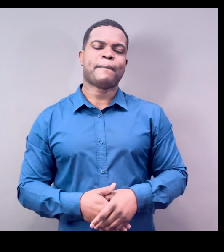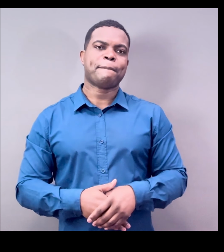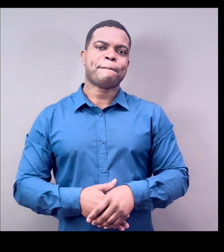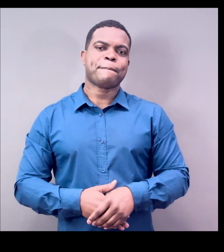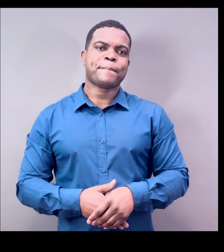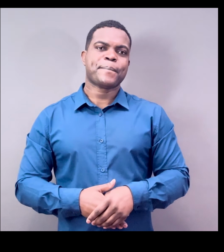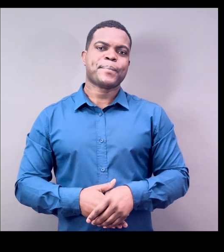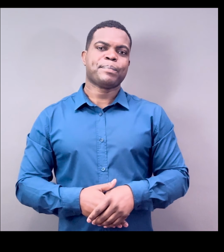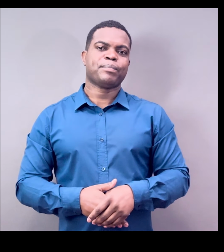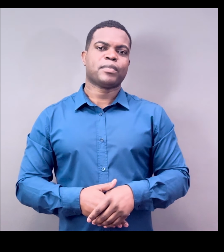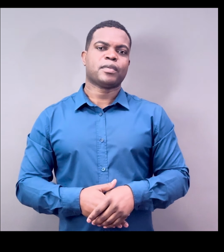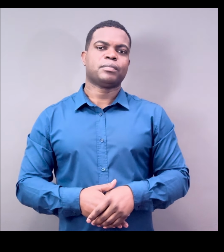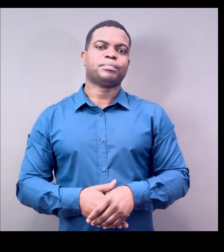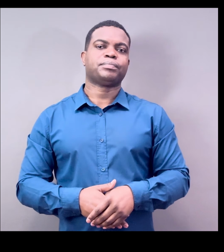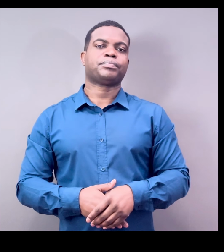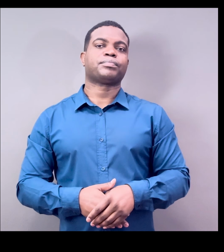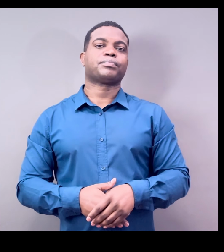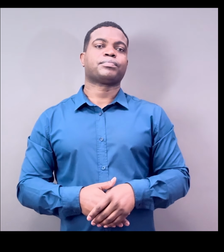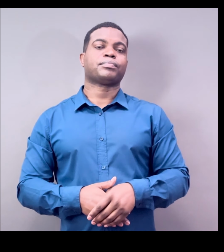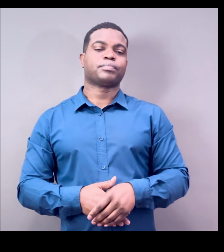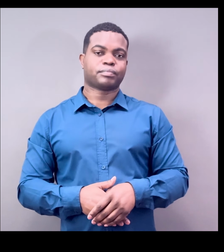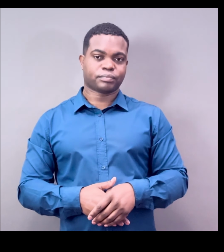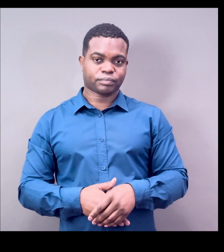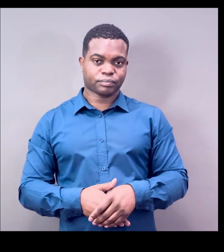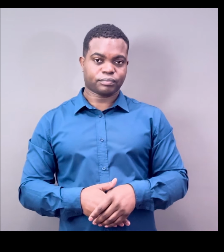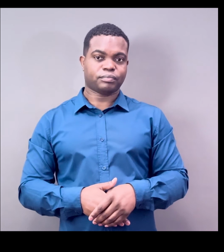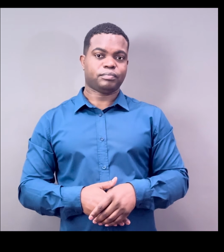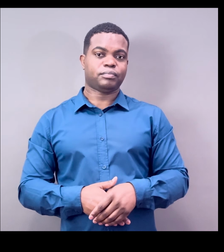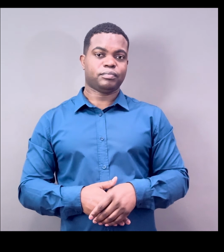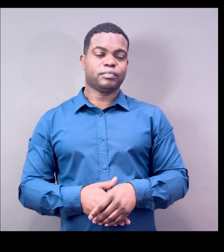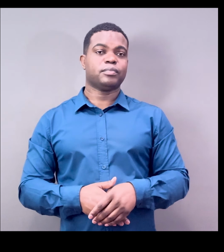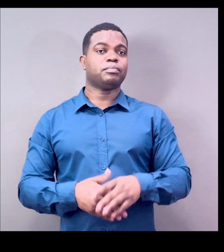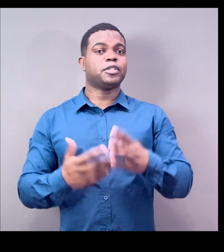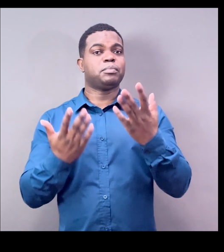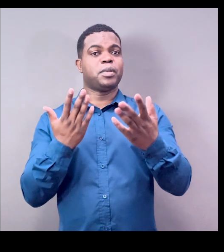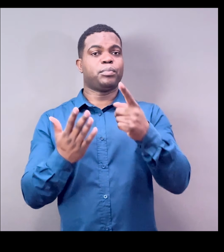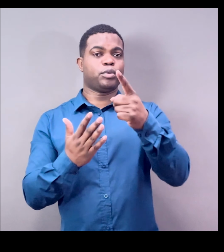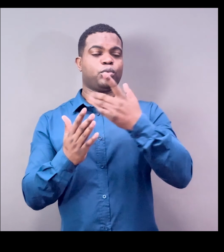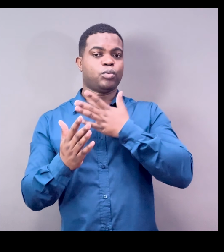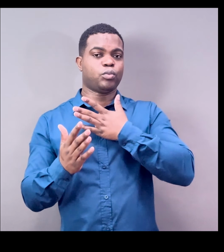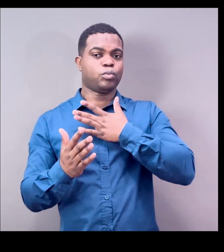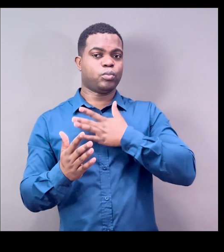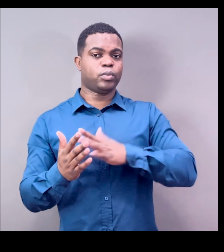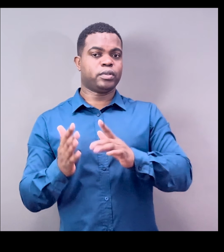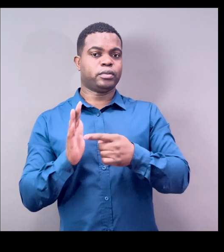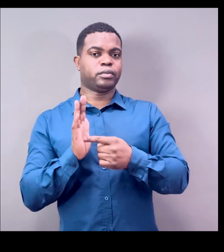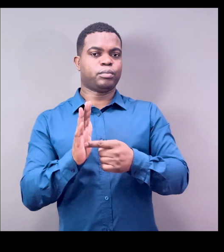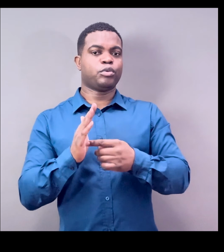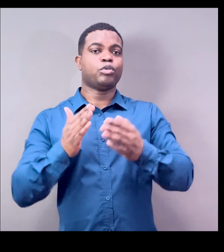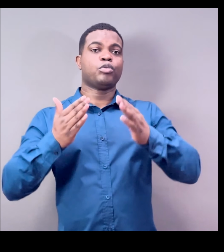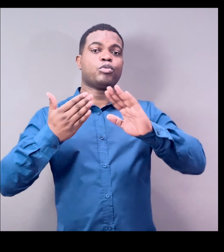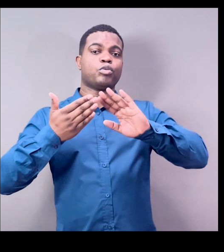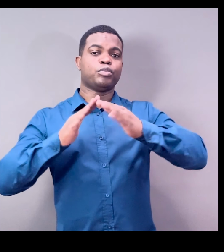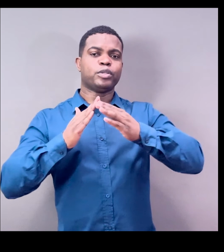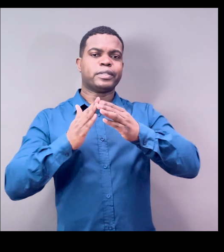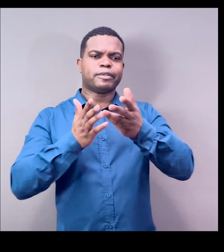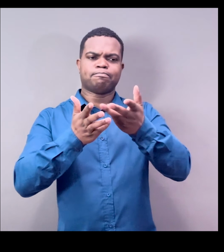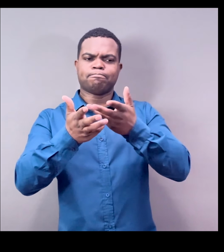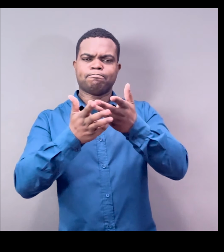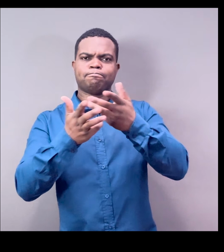left upper quadrant. For example, you want your community engagement is